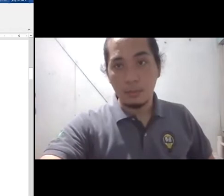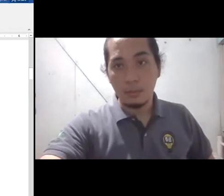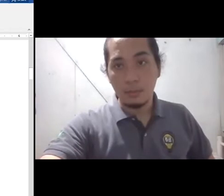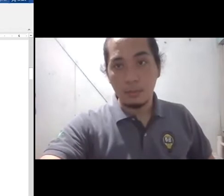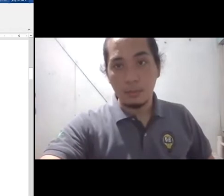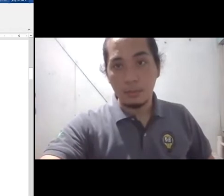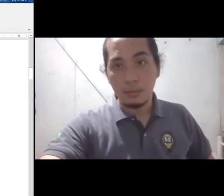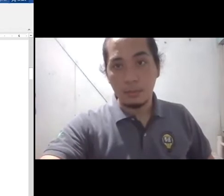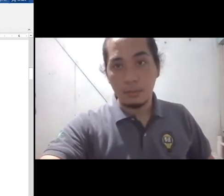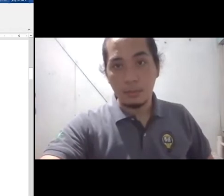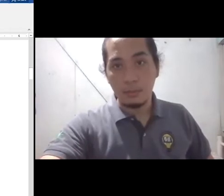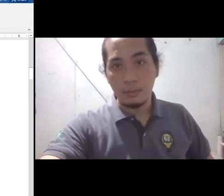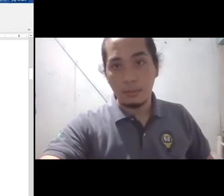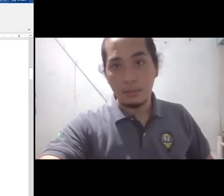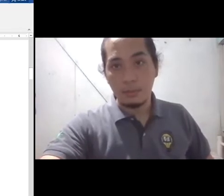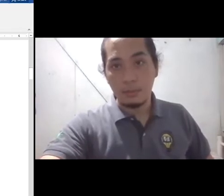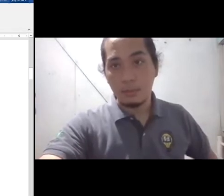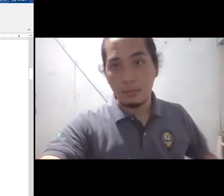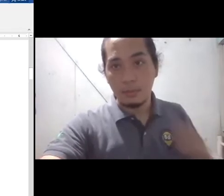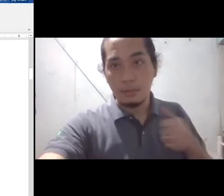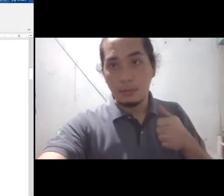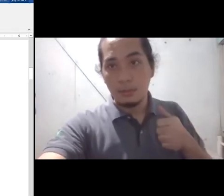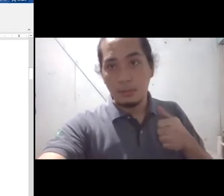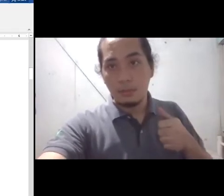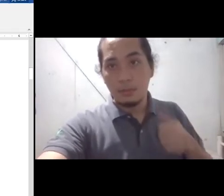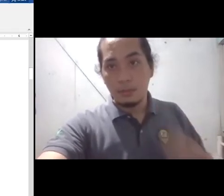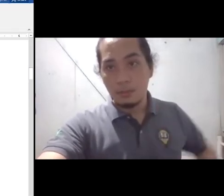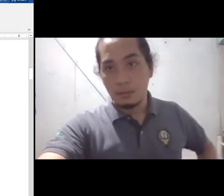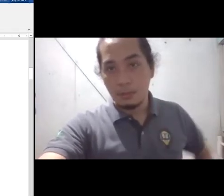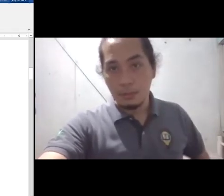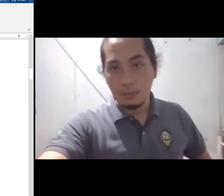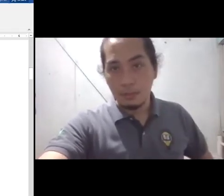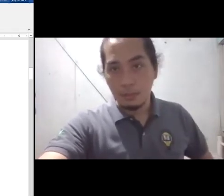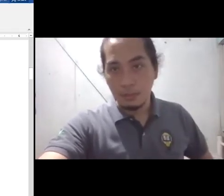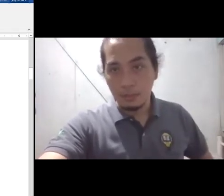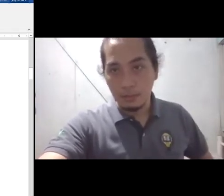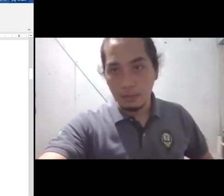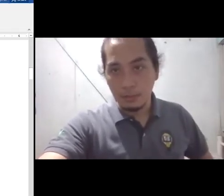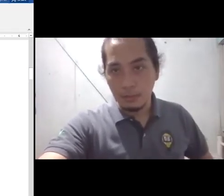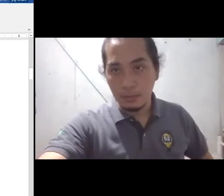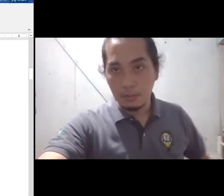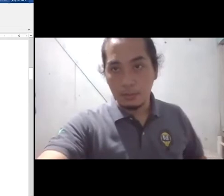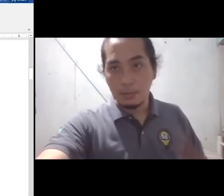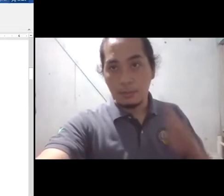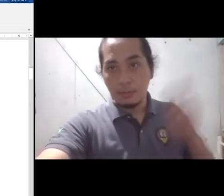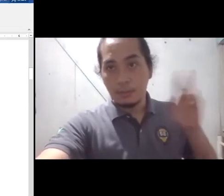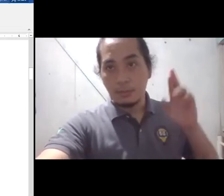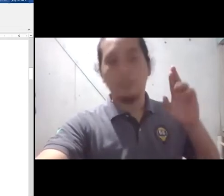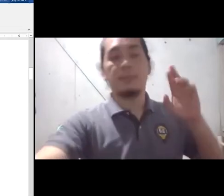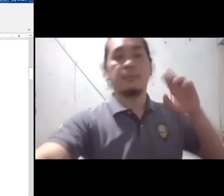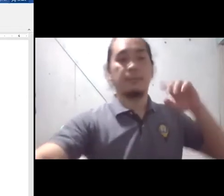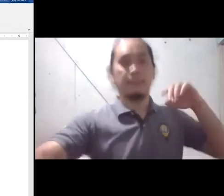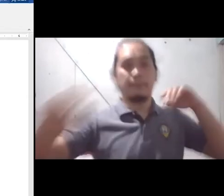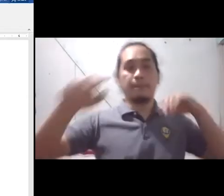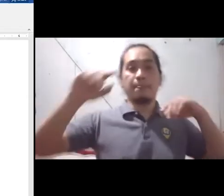include all the variations, so it should be separate. yeah, good. And because it's